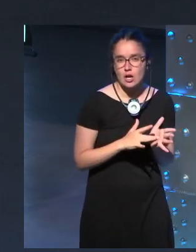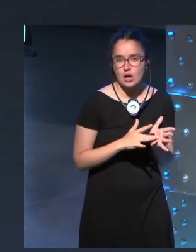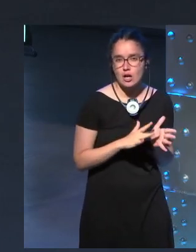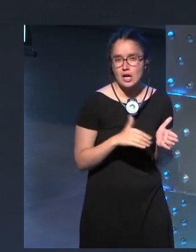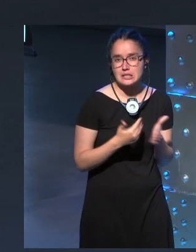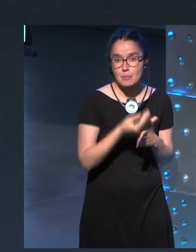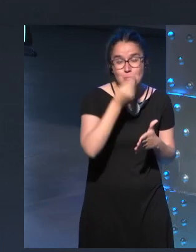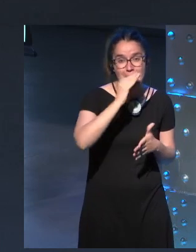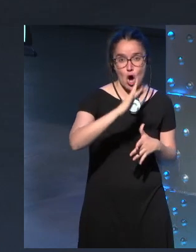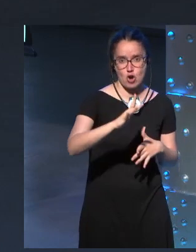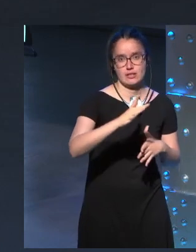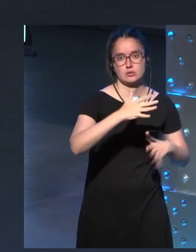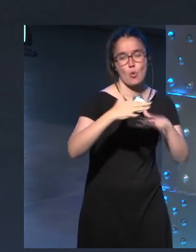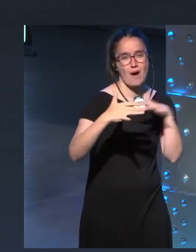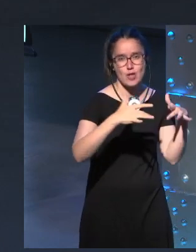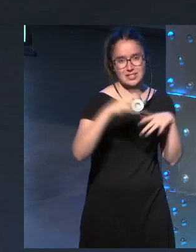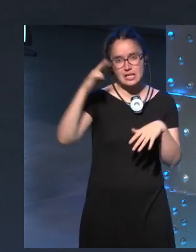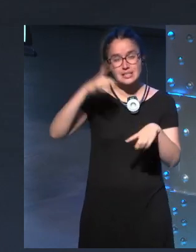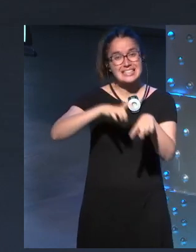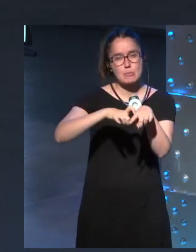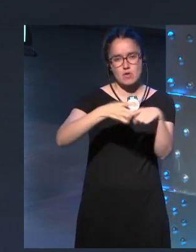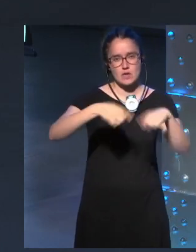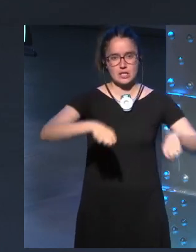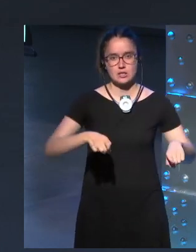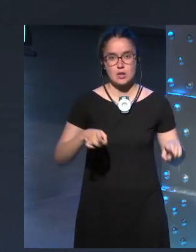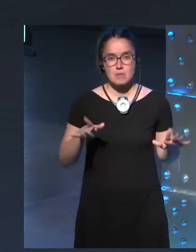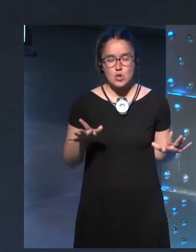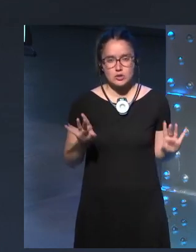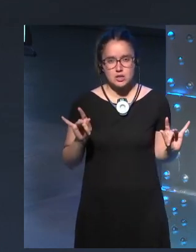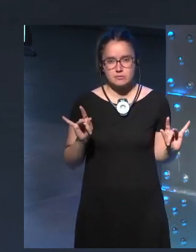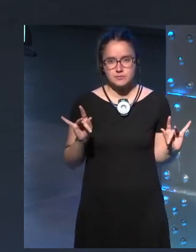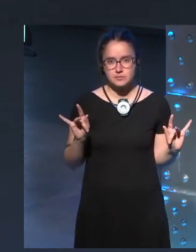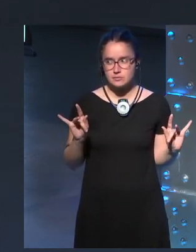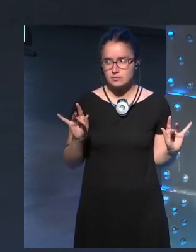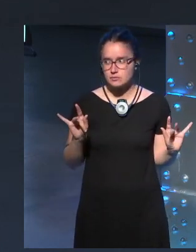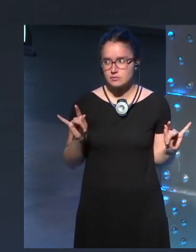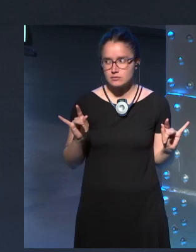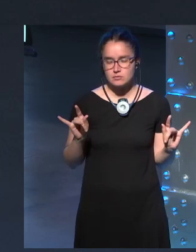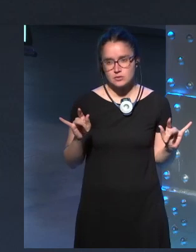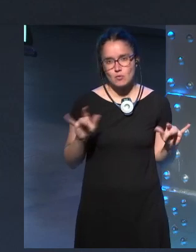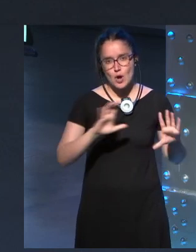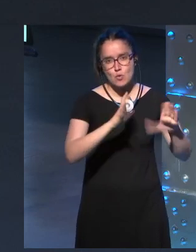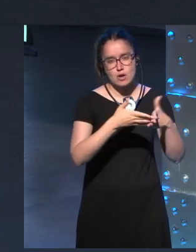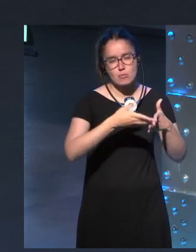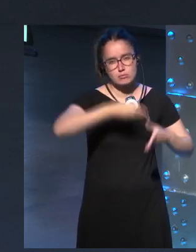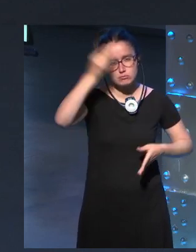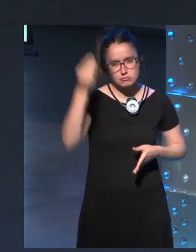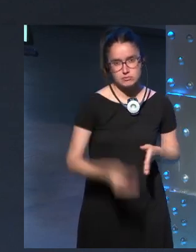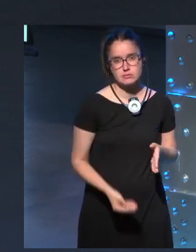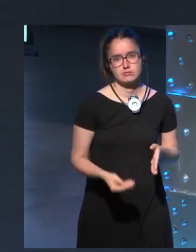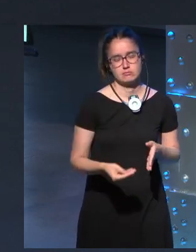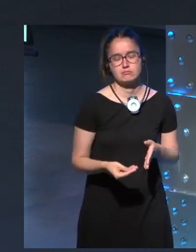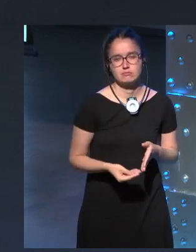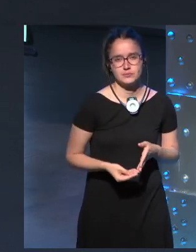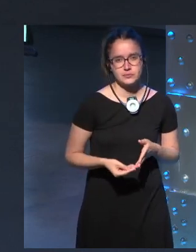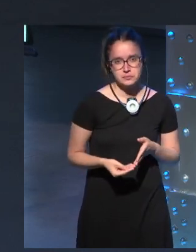Sociedad, I think that they've even had better players than Athletic de Bilbao. Well, they were a